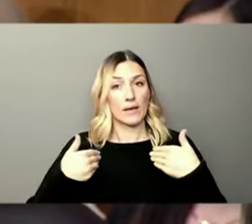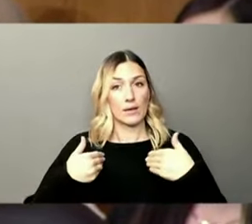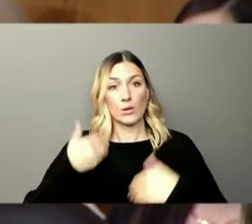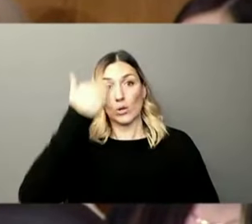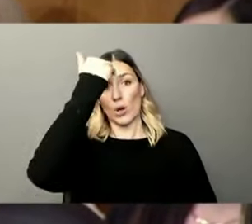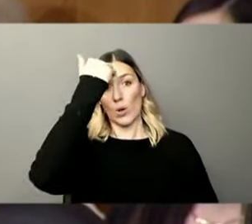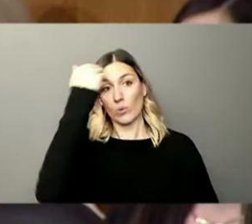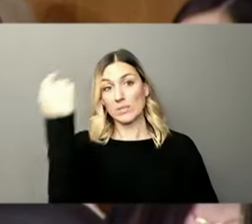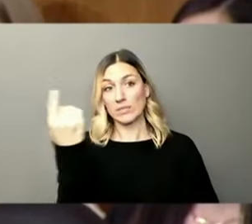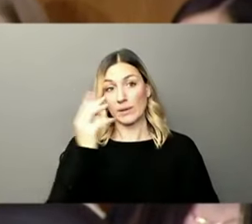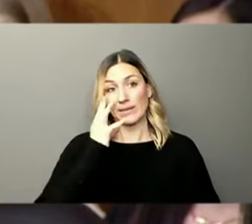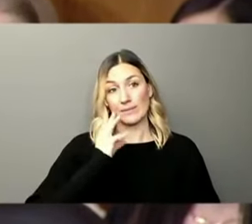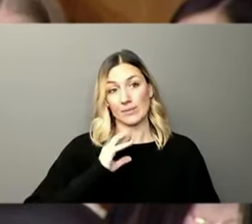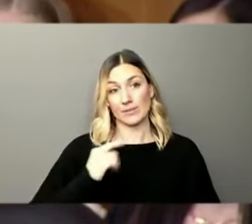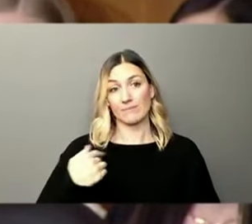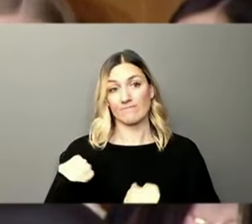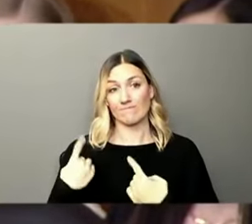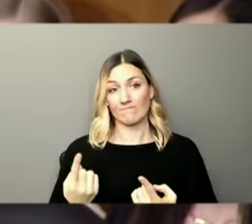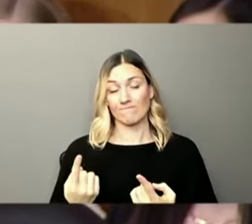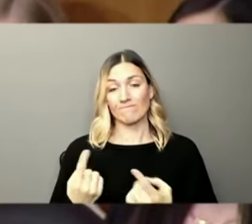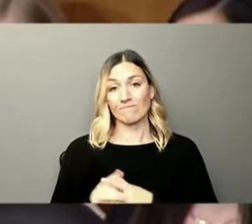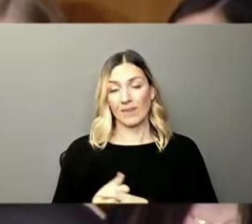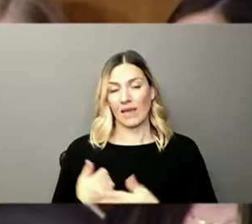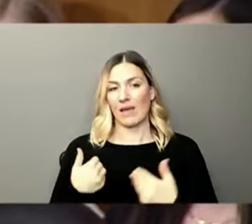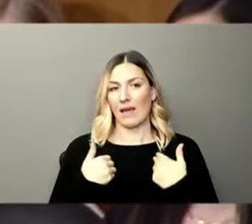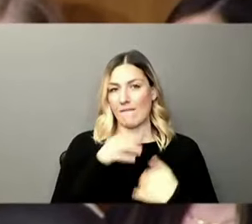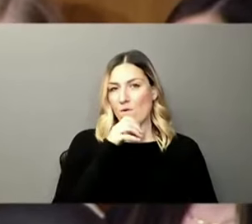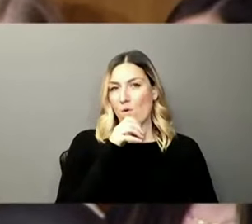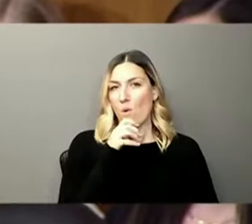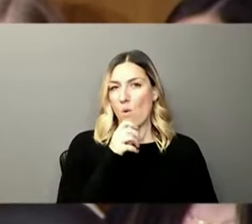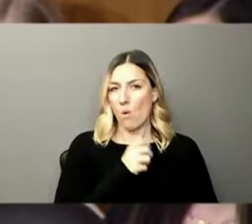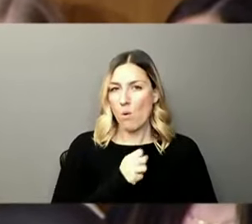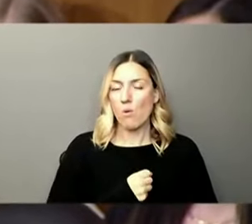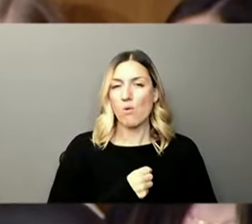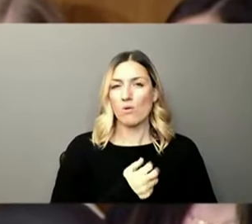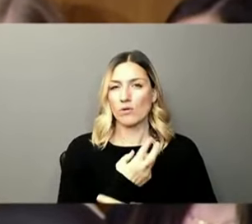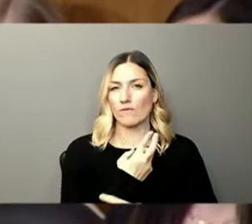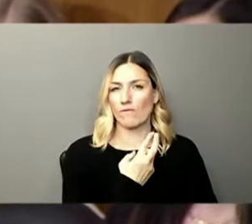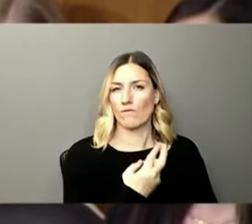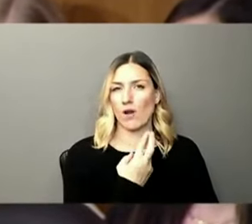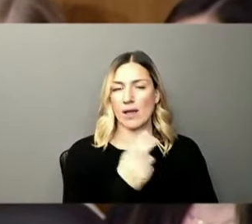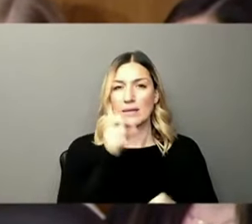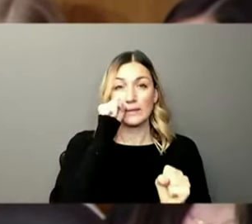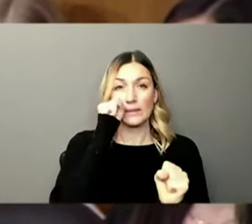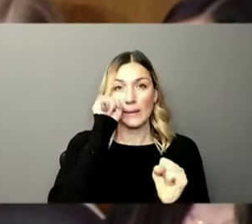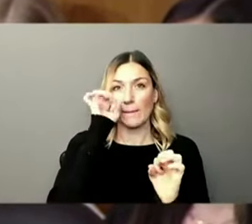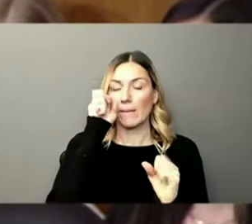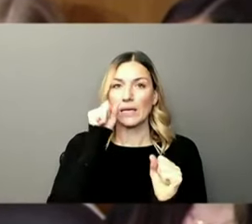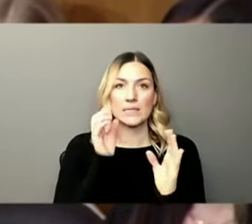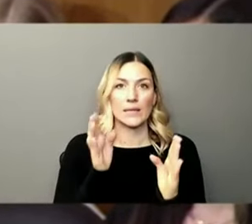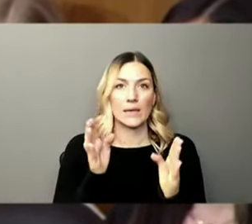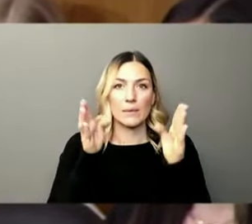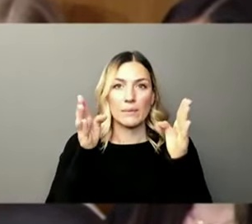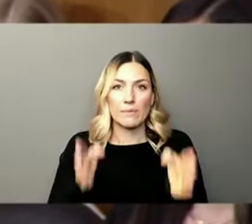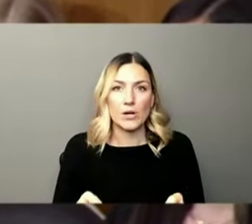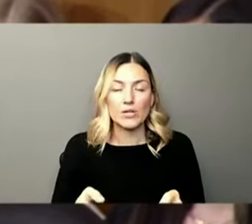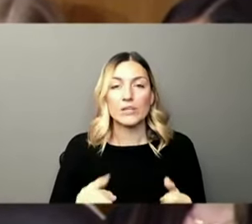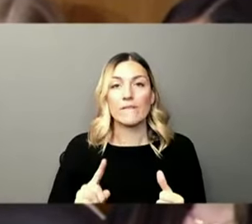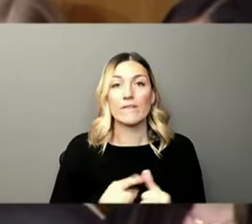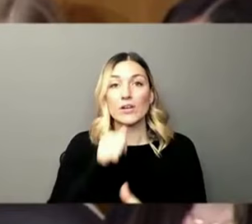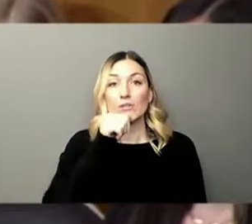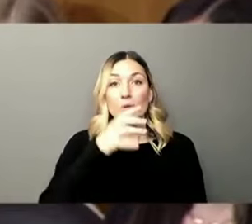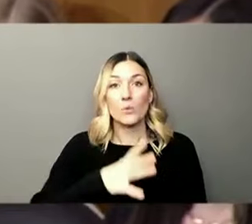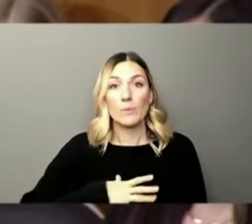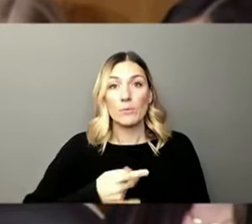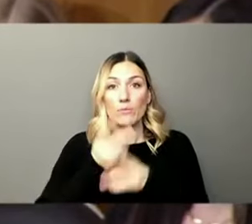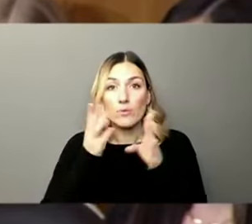been going through this. I have an old friend who was an amazing person. She was the first female producer of